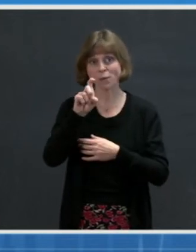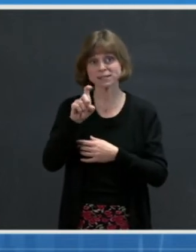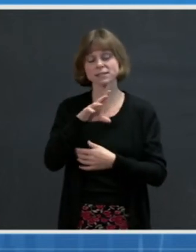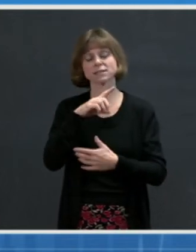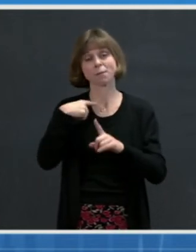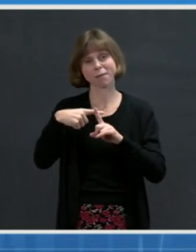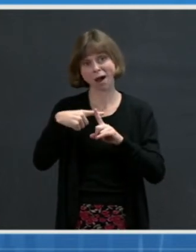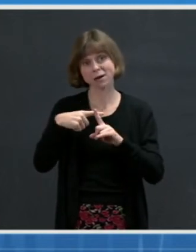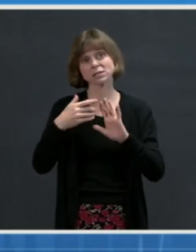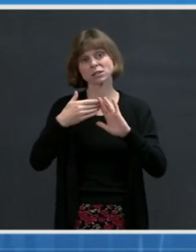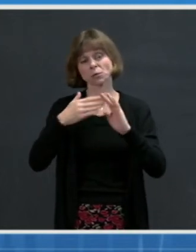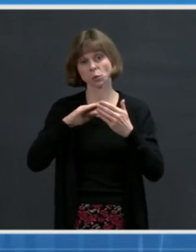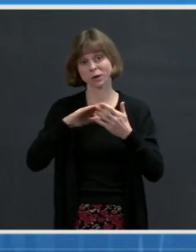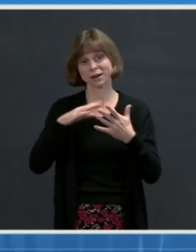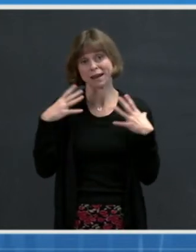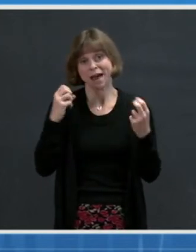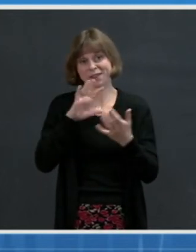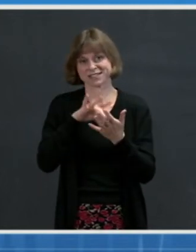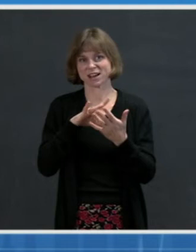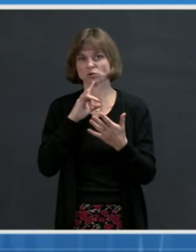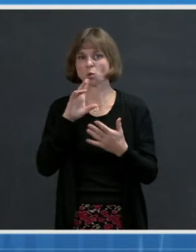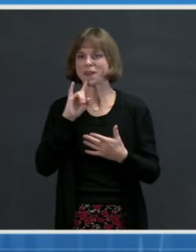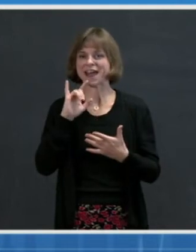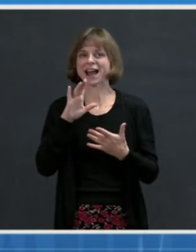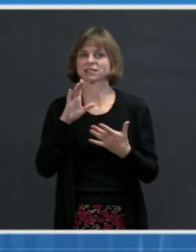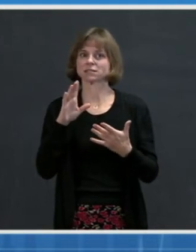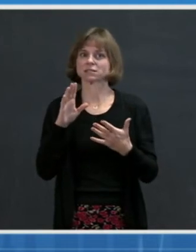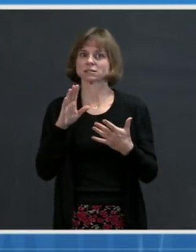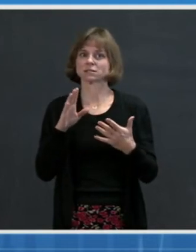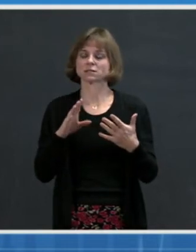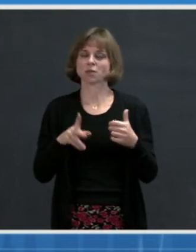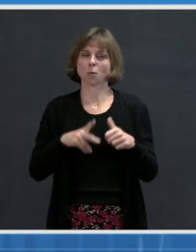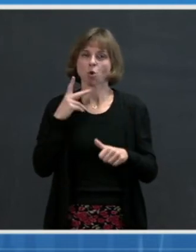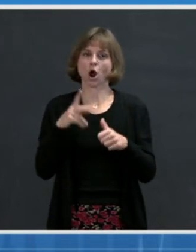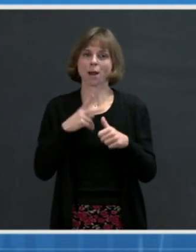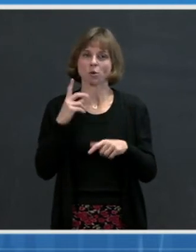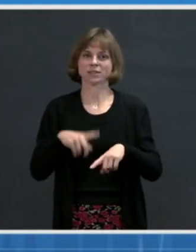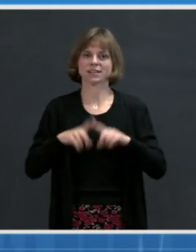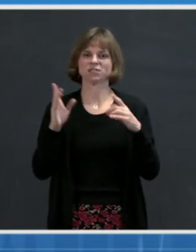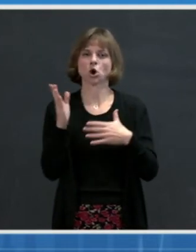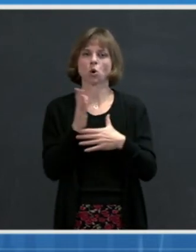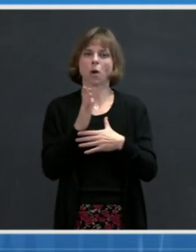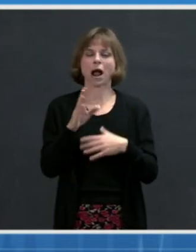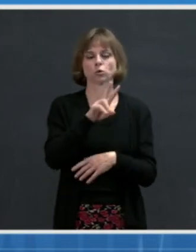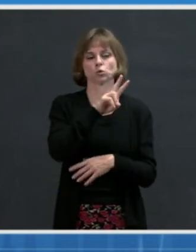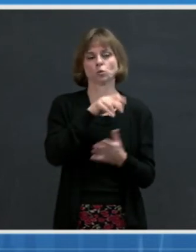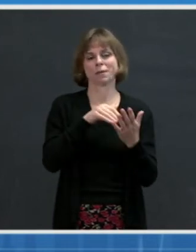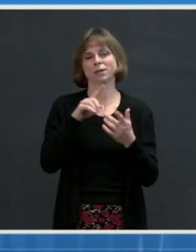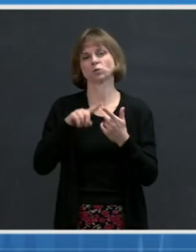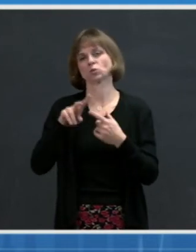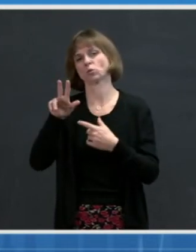centers. So that's the primary delta or difference, if you will, between around 2 million and 3 to 4 million.